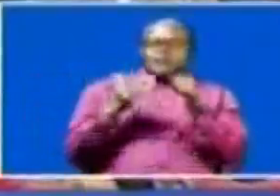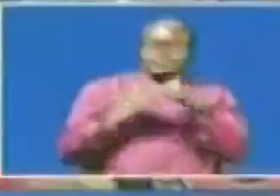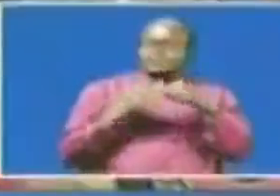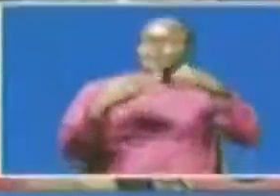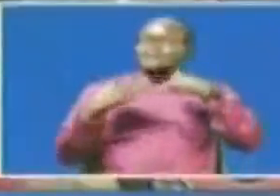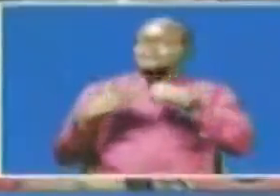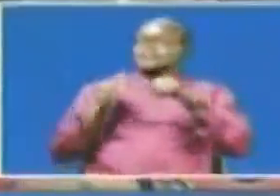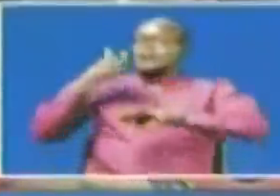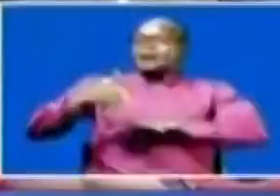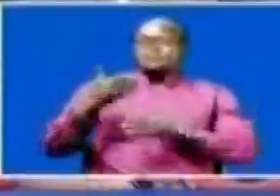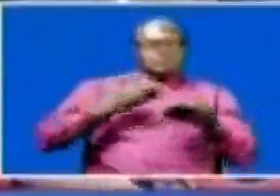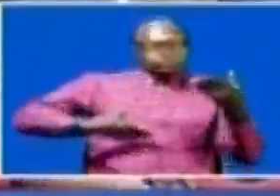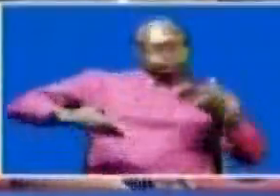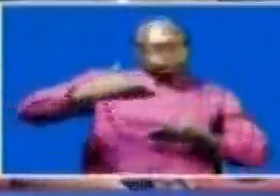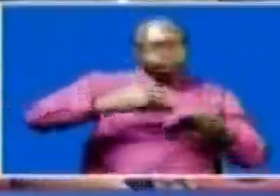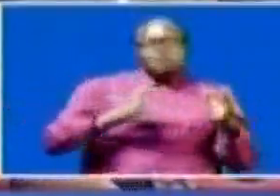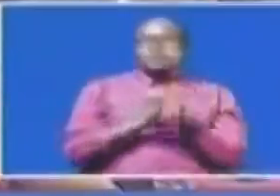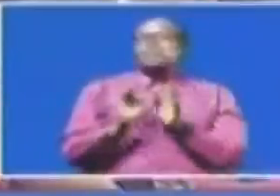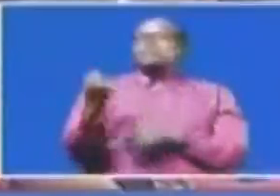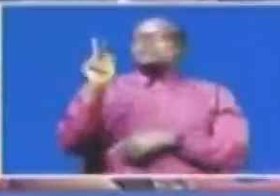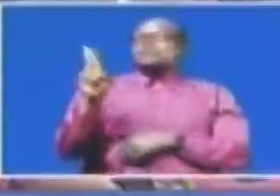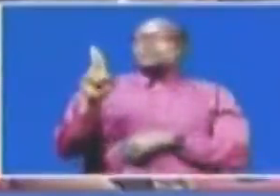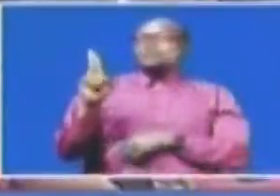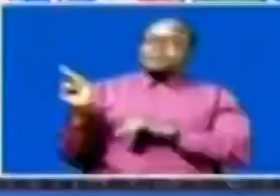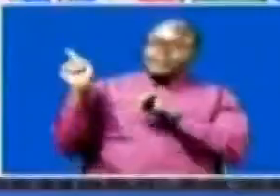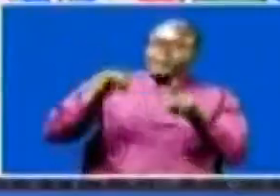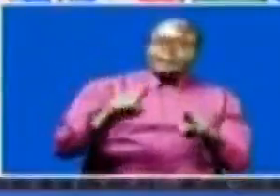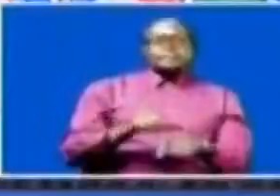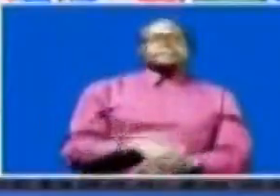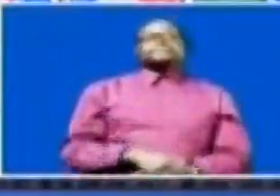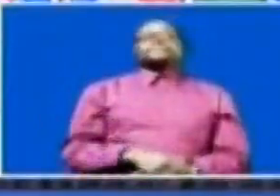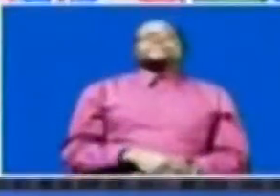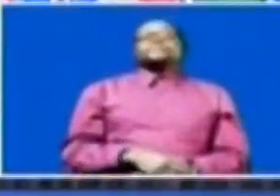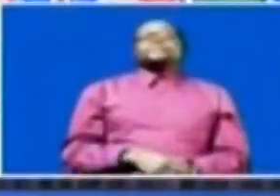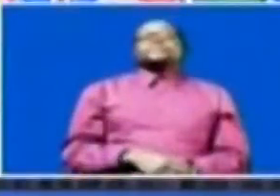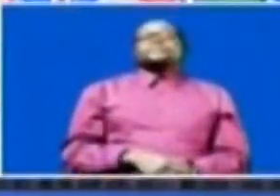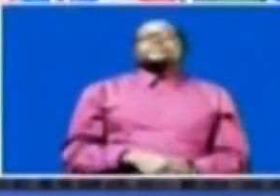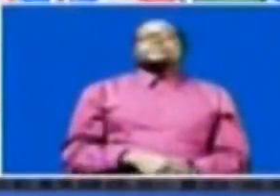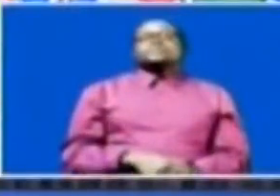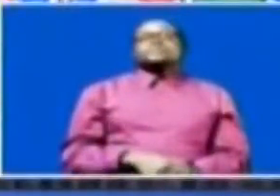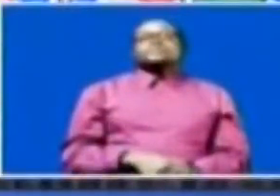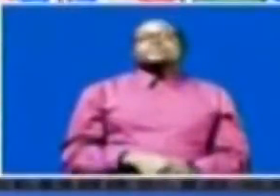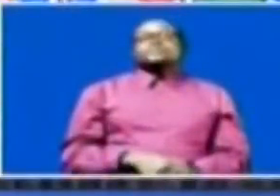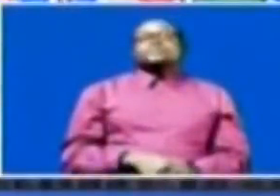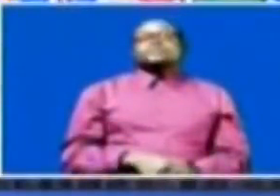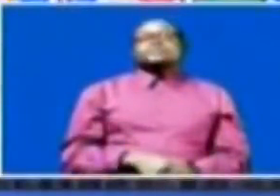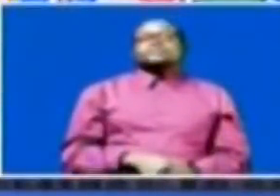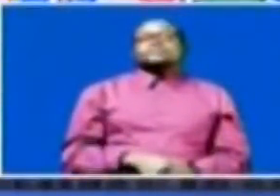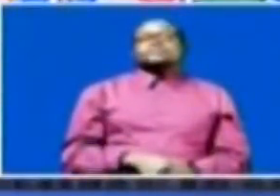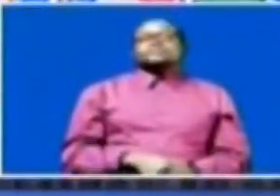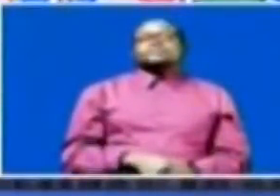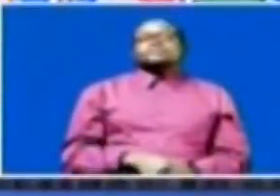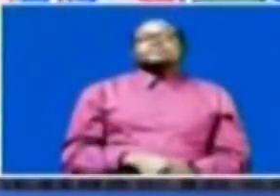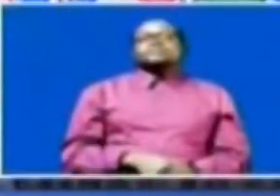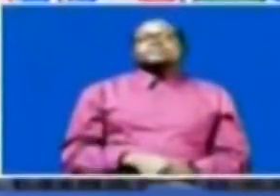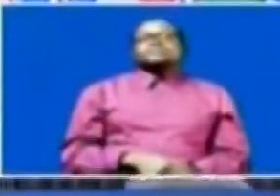holding bilateral talks in camera, they emerged. Ladies and gentlemen, His Excellency the President of the Republic of Kenya and the Prime